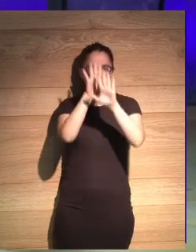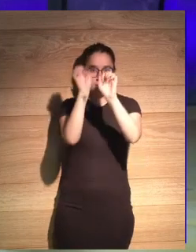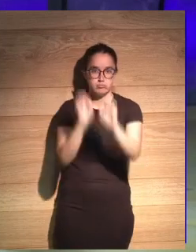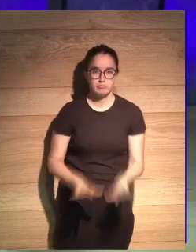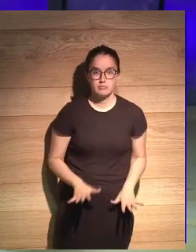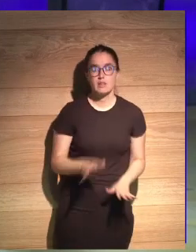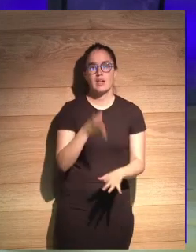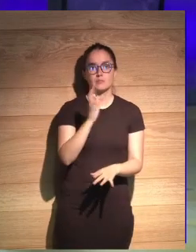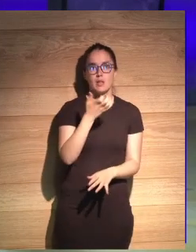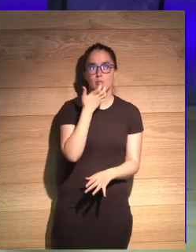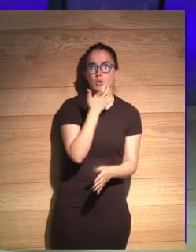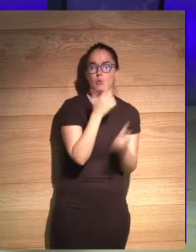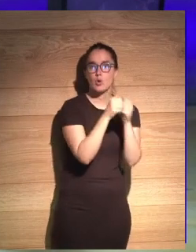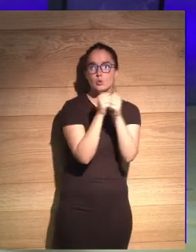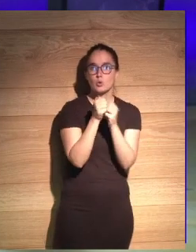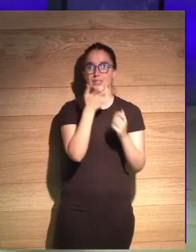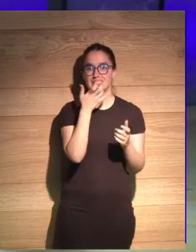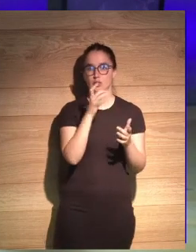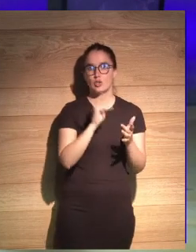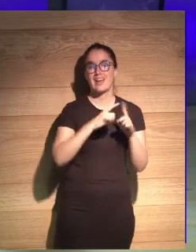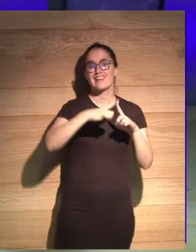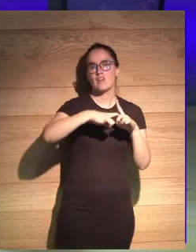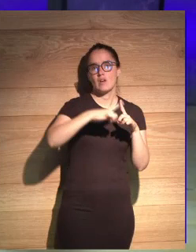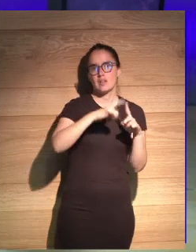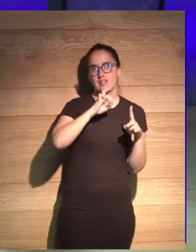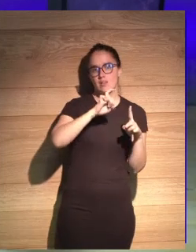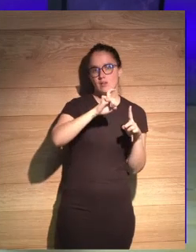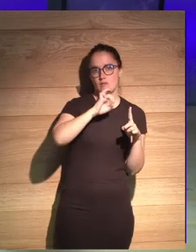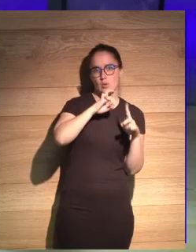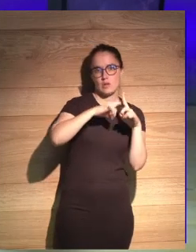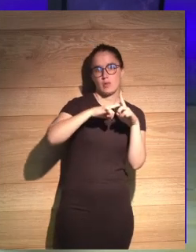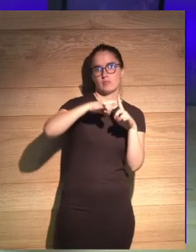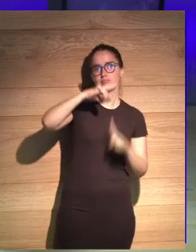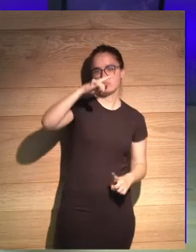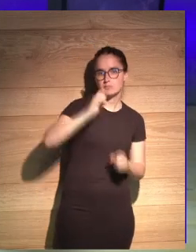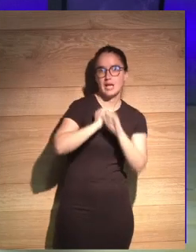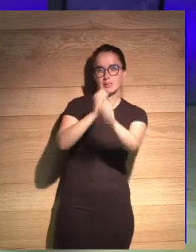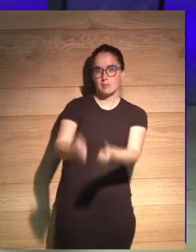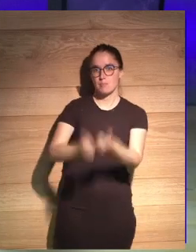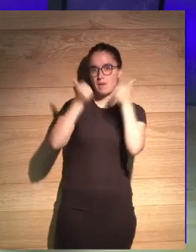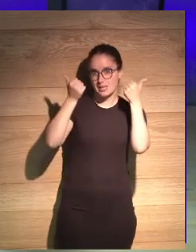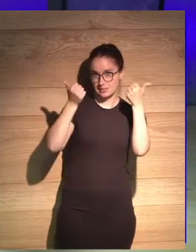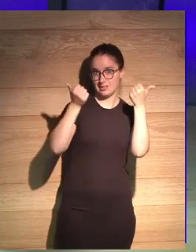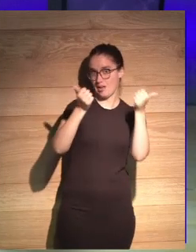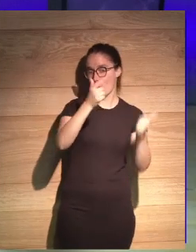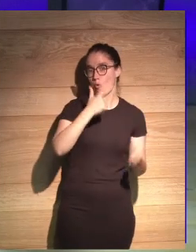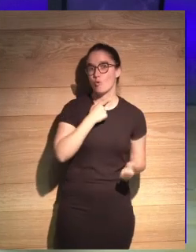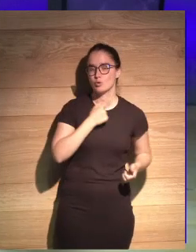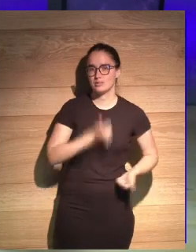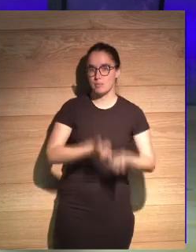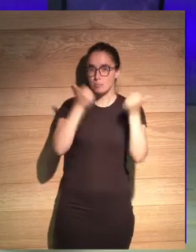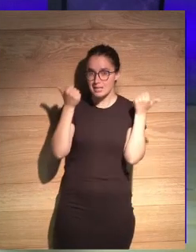this gap, I might feel demotivated or frustrated. So it could be interesting to have different levels